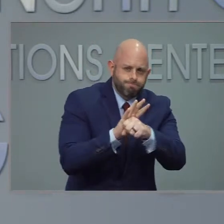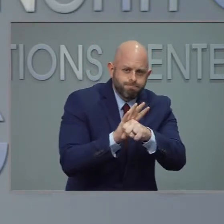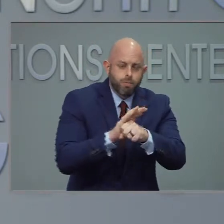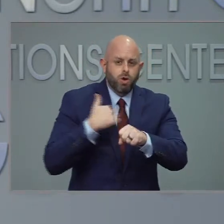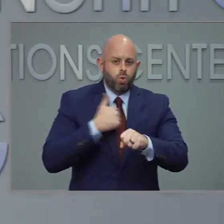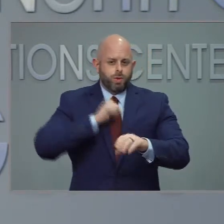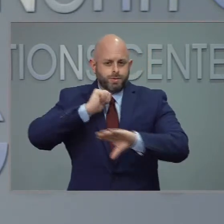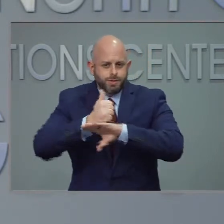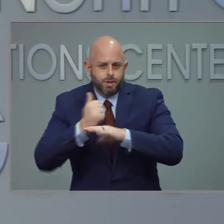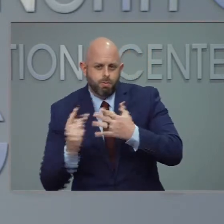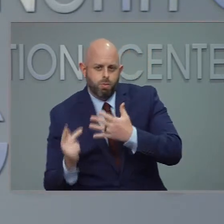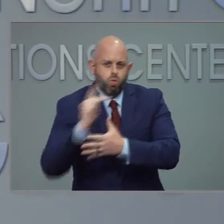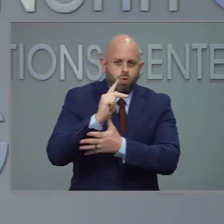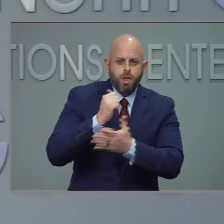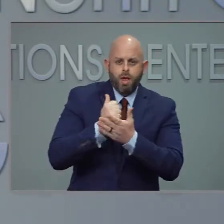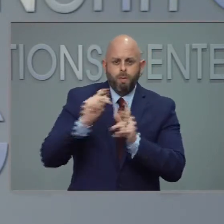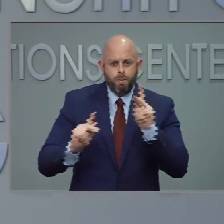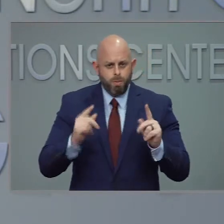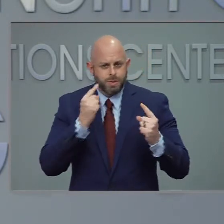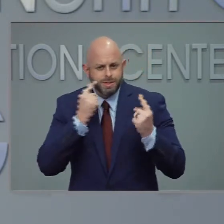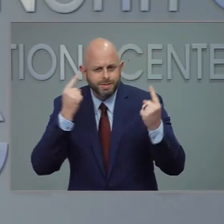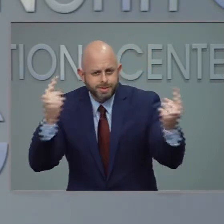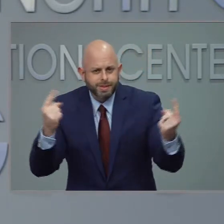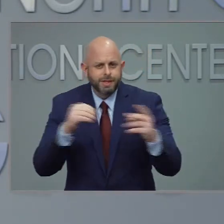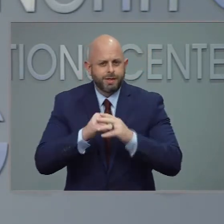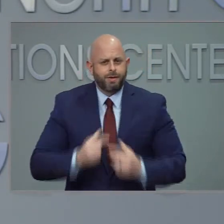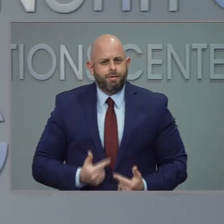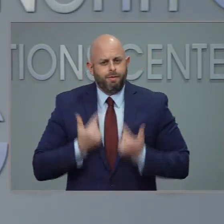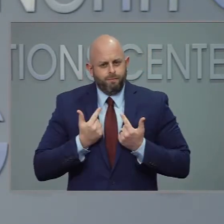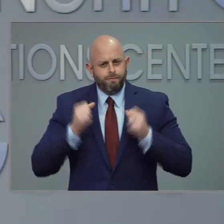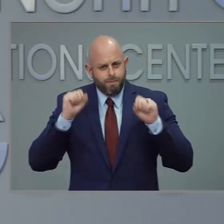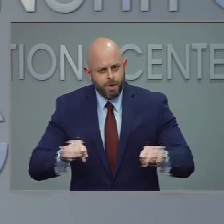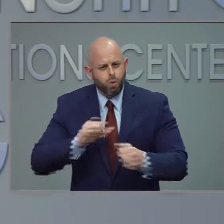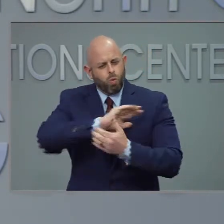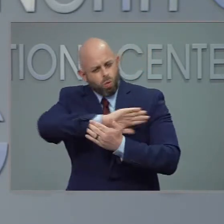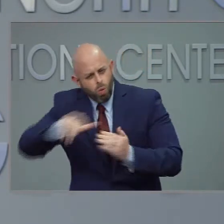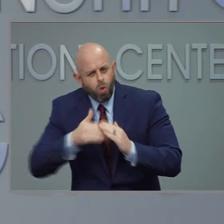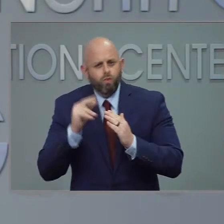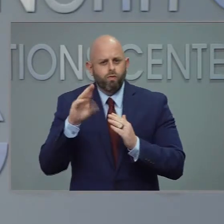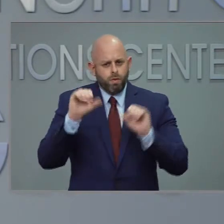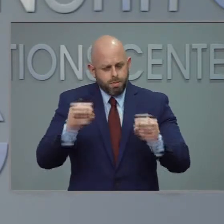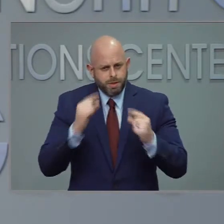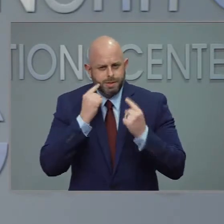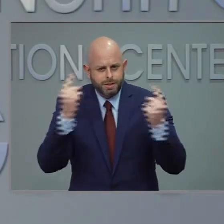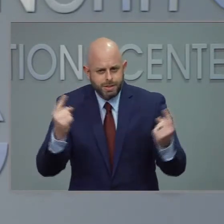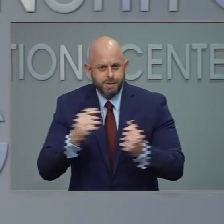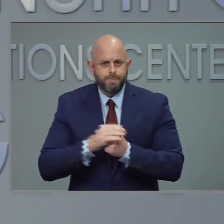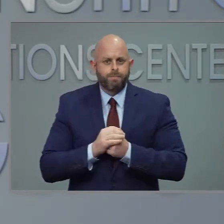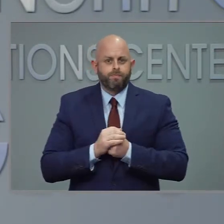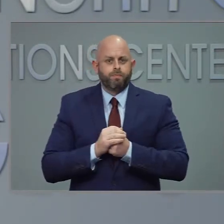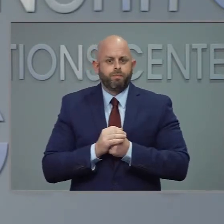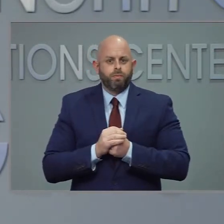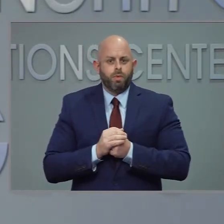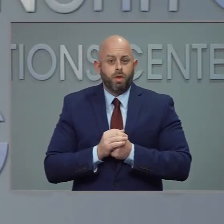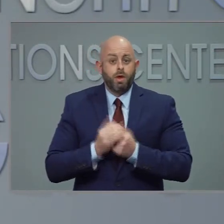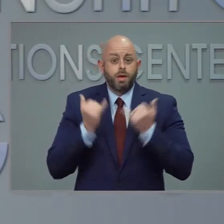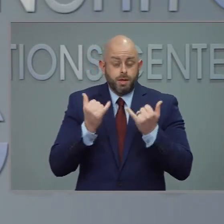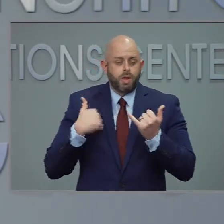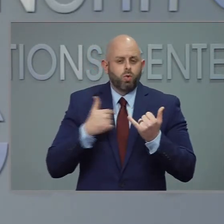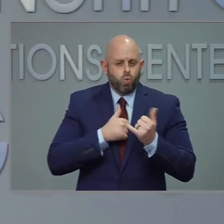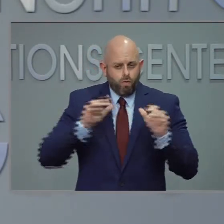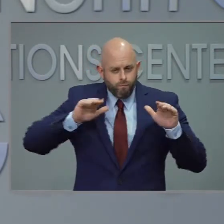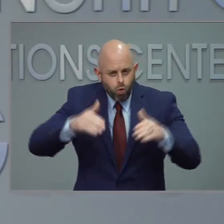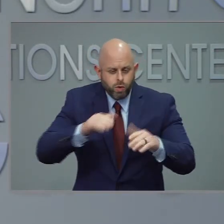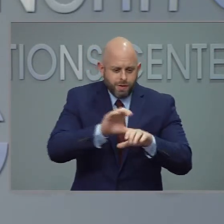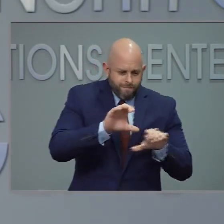lasting success for North Carolina. The most important recommendations today will invest in North Carolina's people